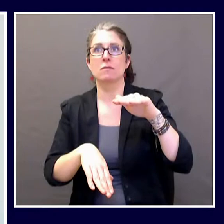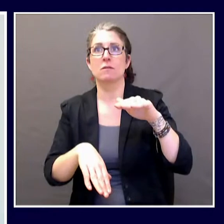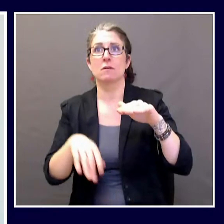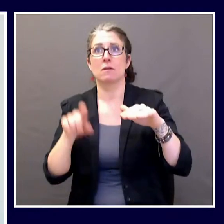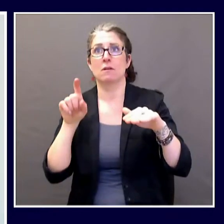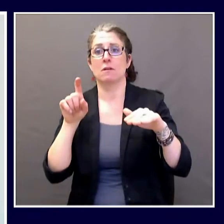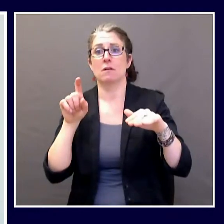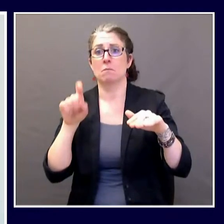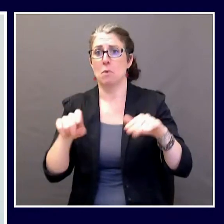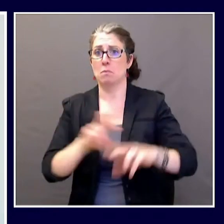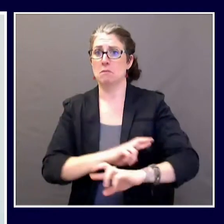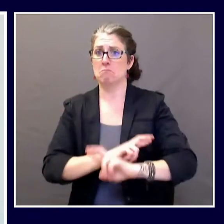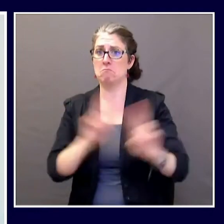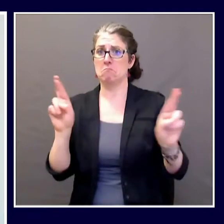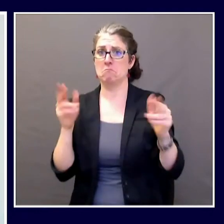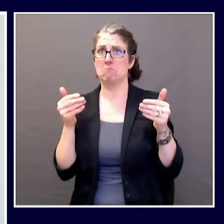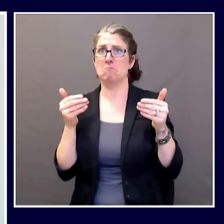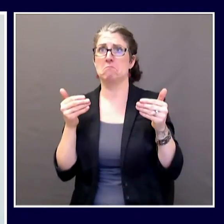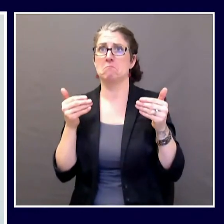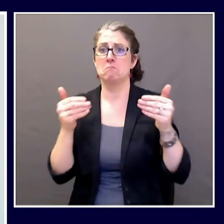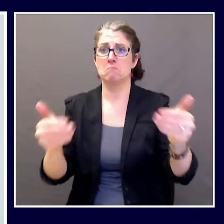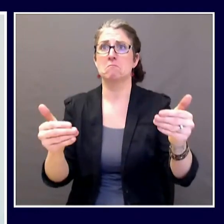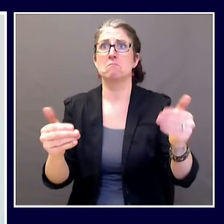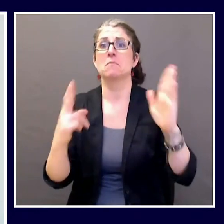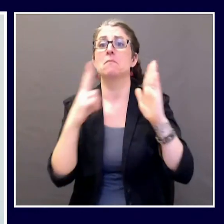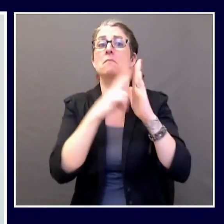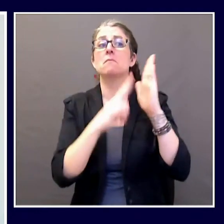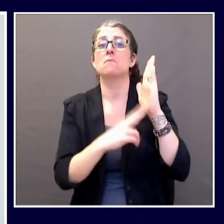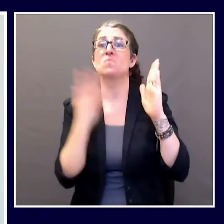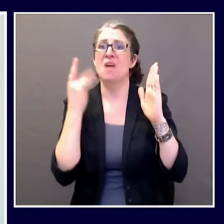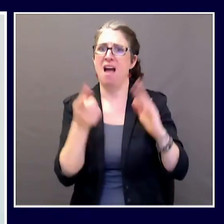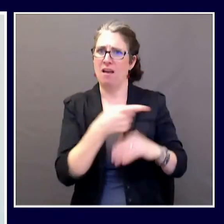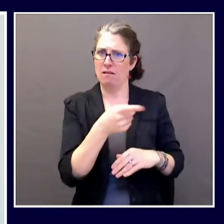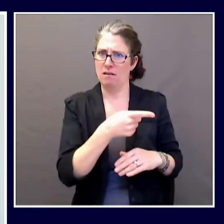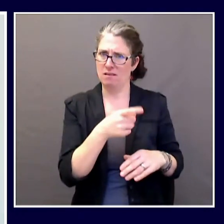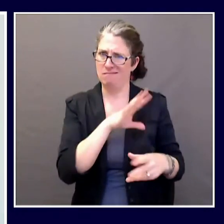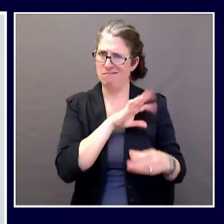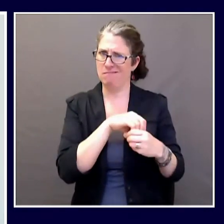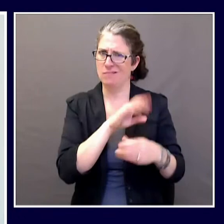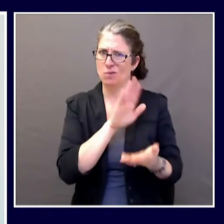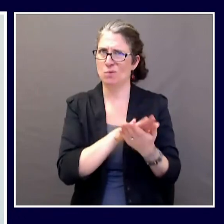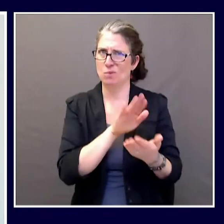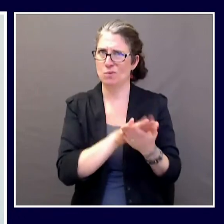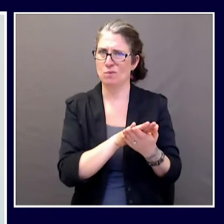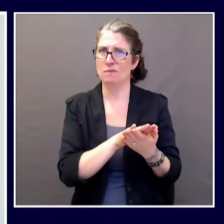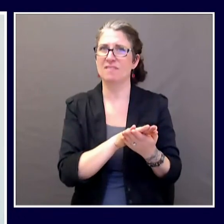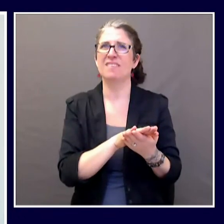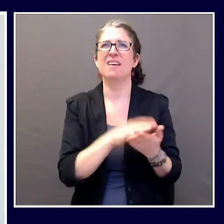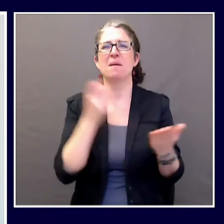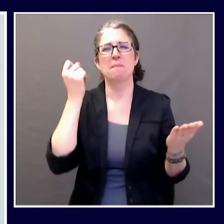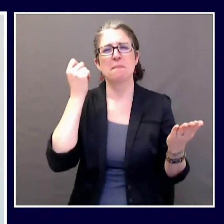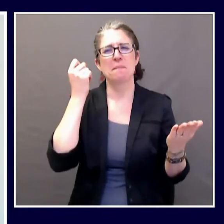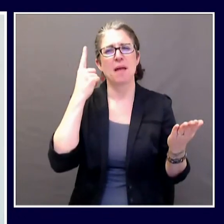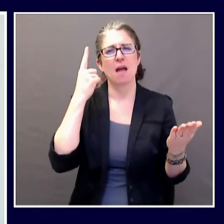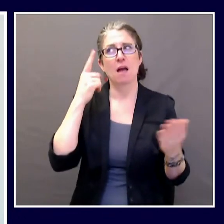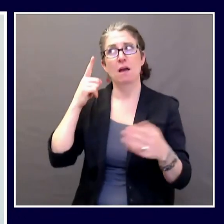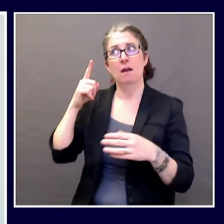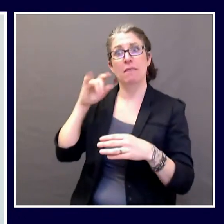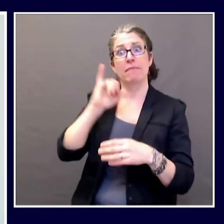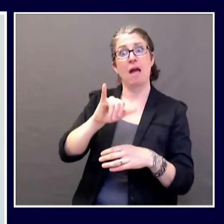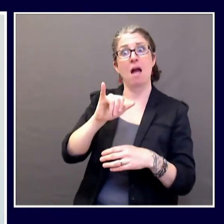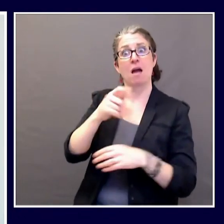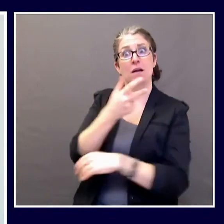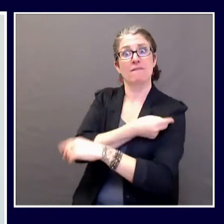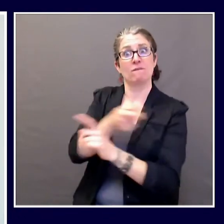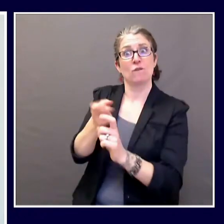being eligible doesn't mean there are doses available, but some of the hurdles are more administrative than actually being related to supply constraints.